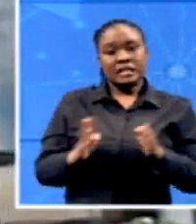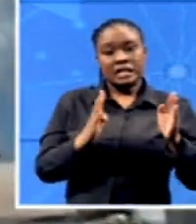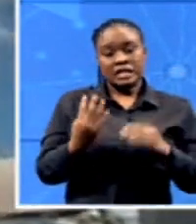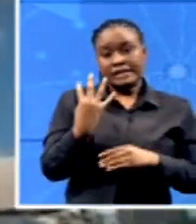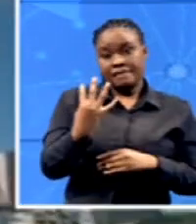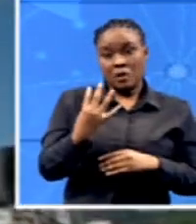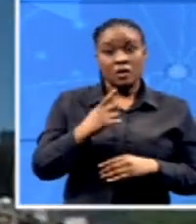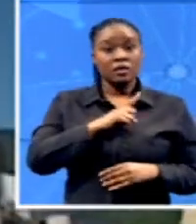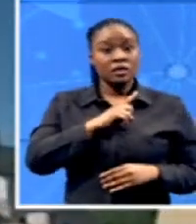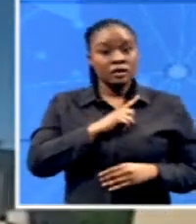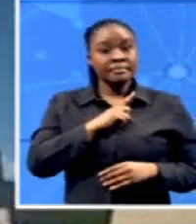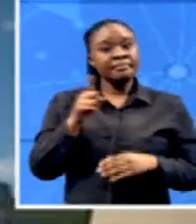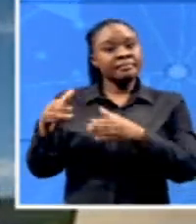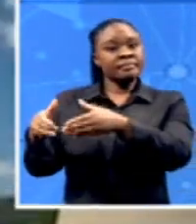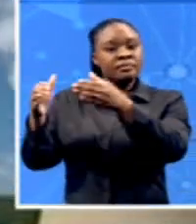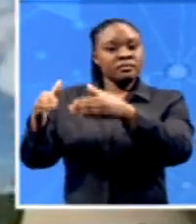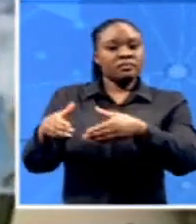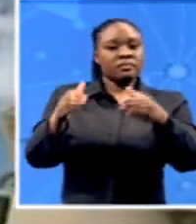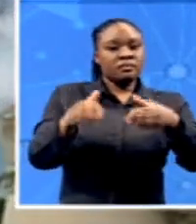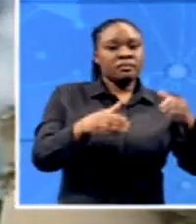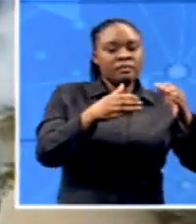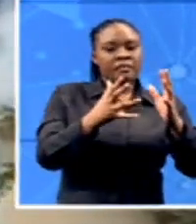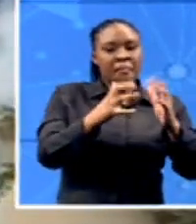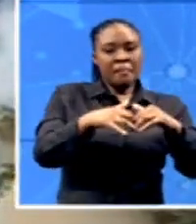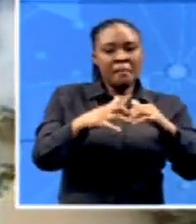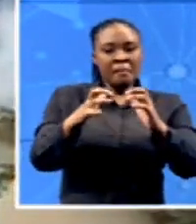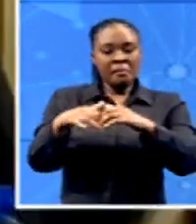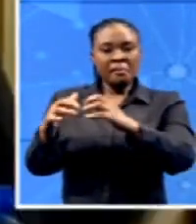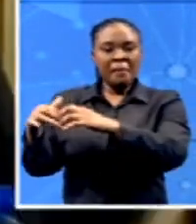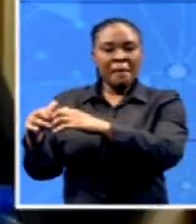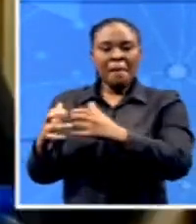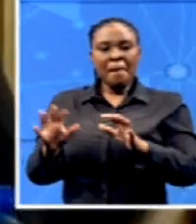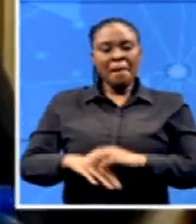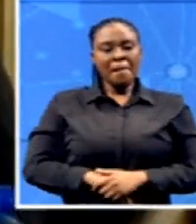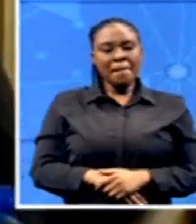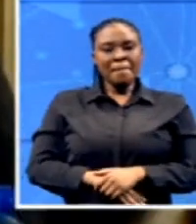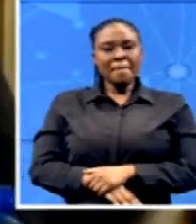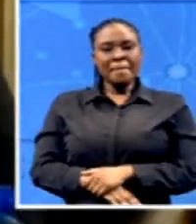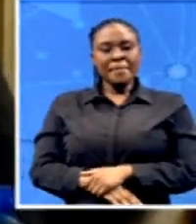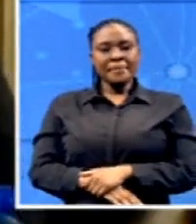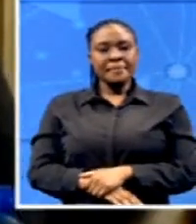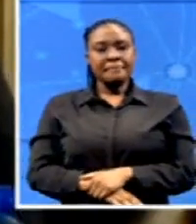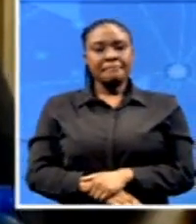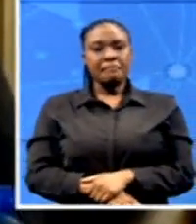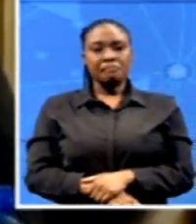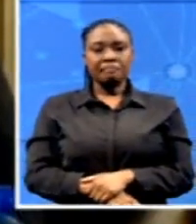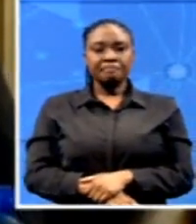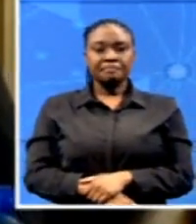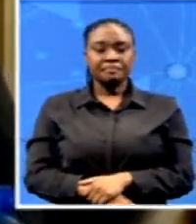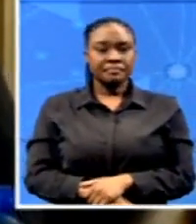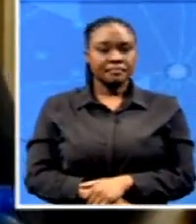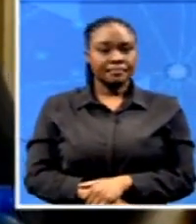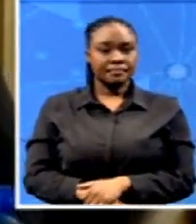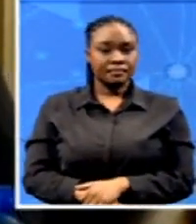breakdowns at some of the power utility stations. Just implementing bid window 5 and bid window 6 will take 24